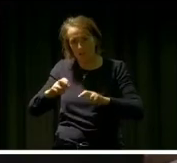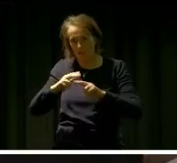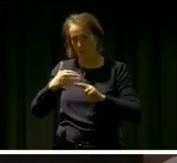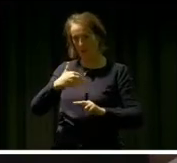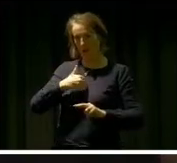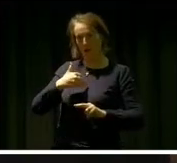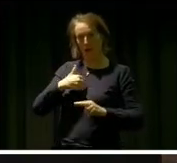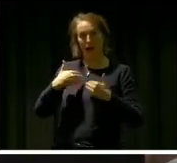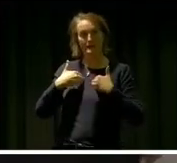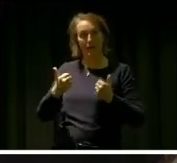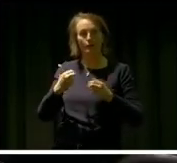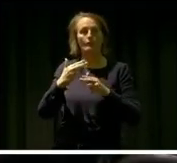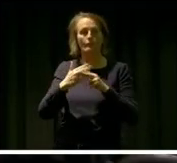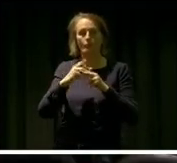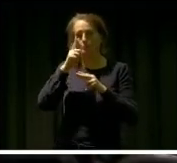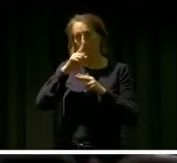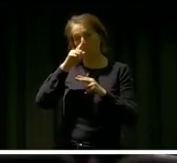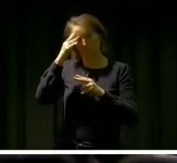Please welcome Rory and Emma.